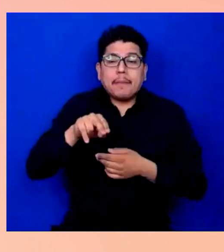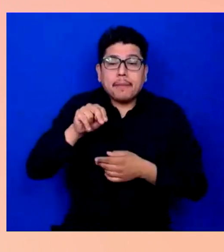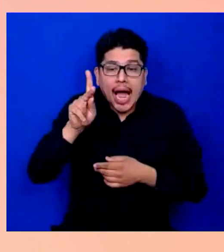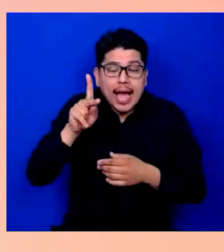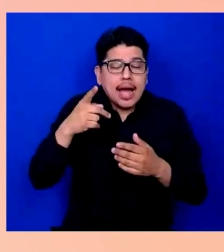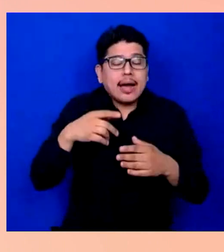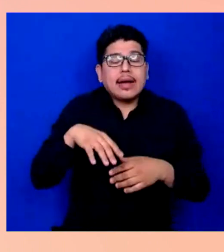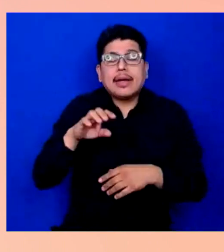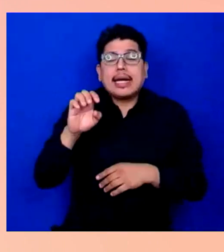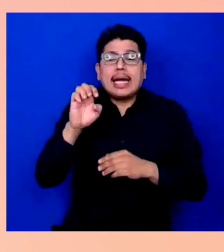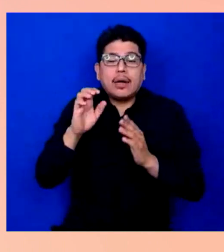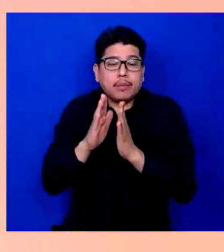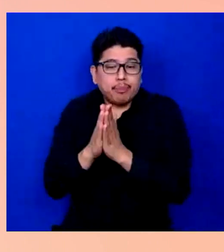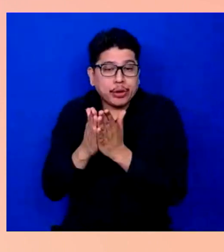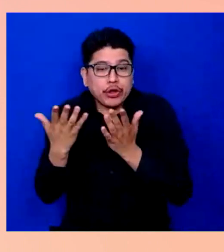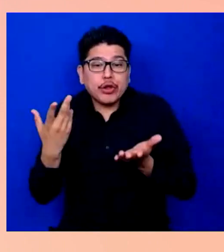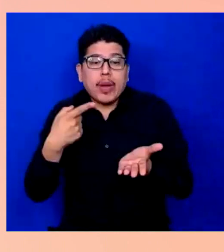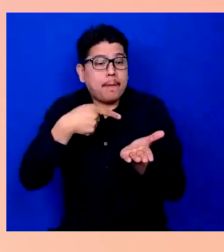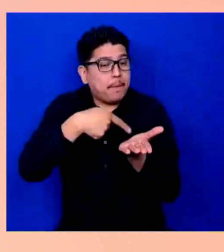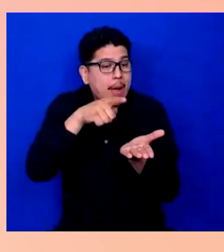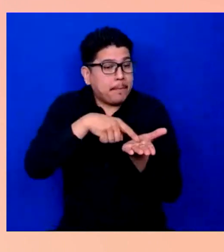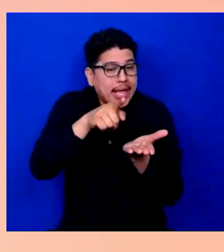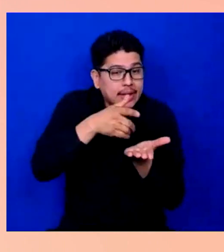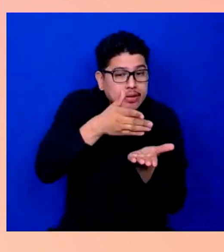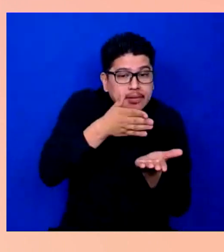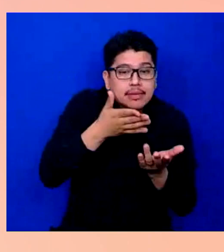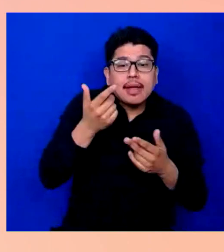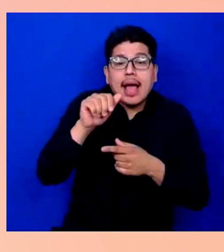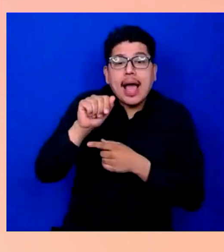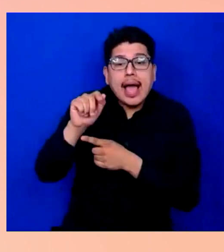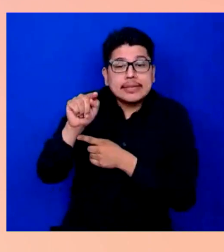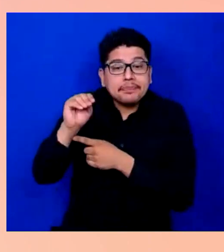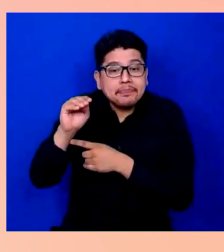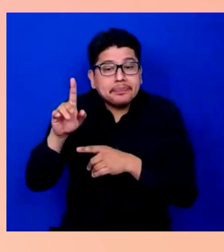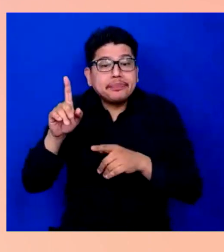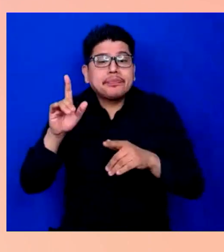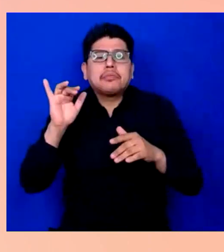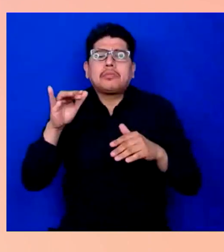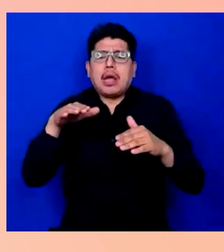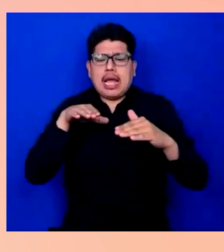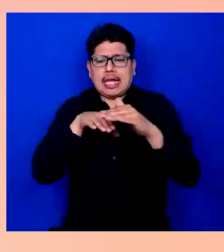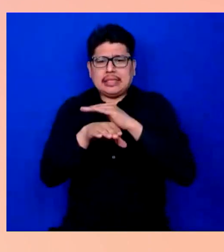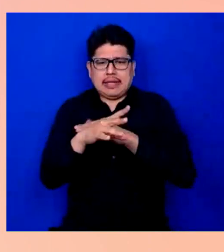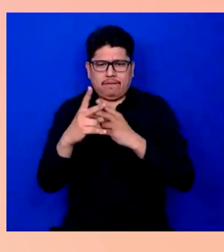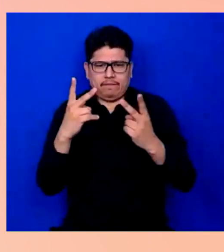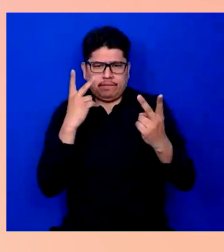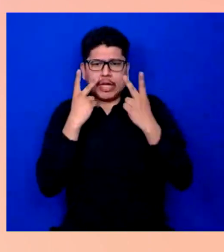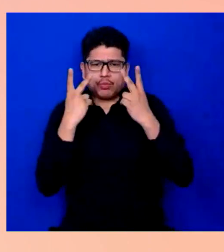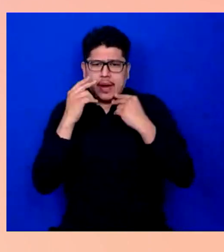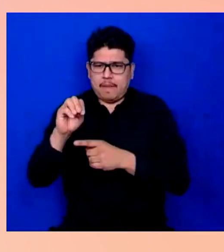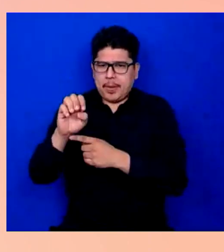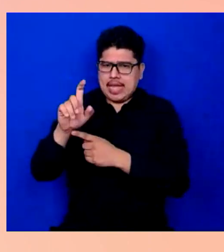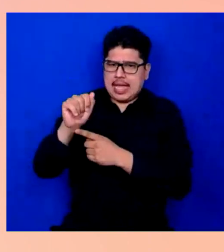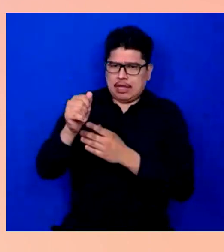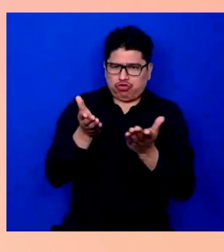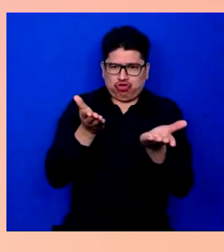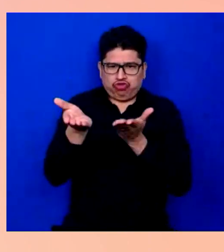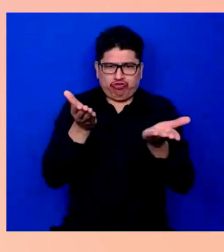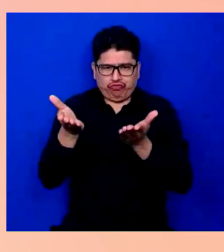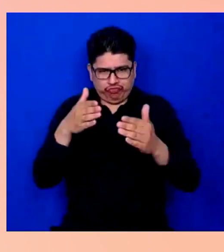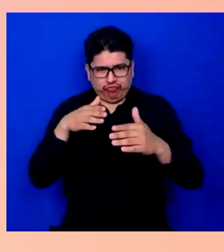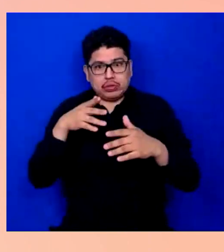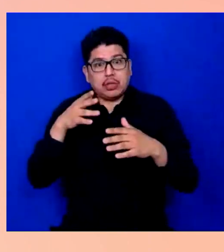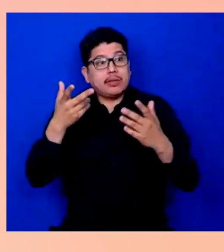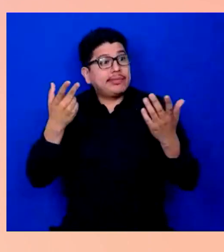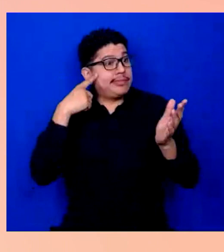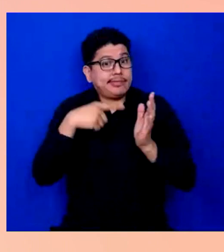terminals, ATMs, access to audiovisual media services, access to the emergency communication, which